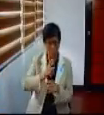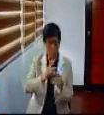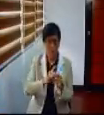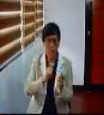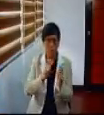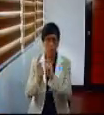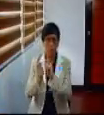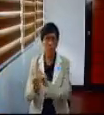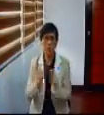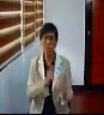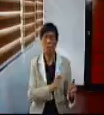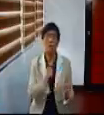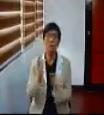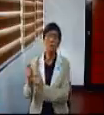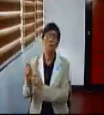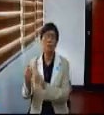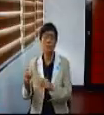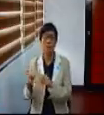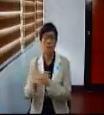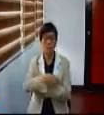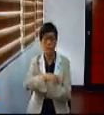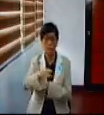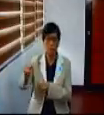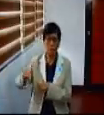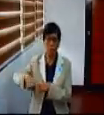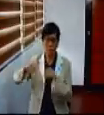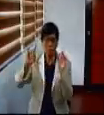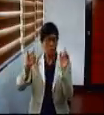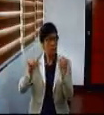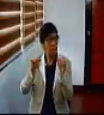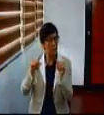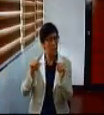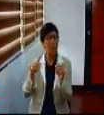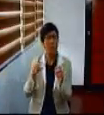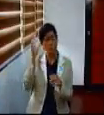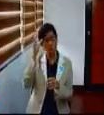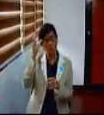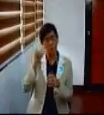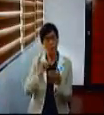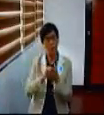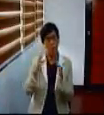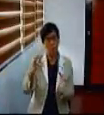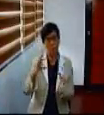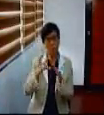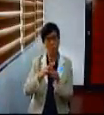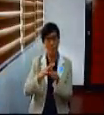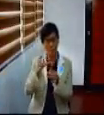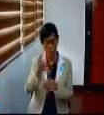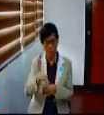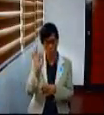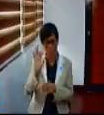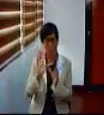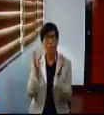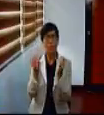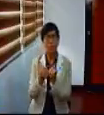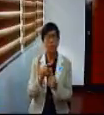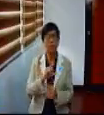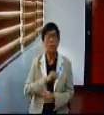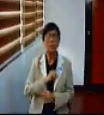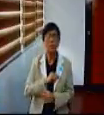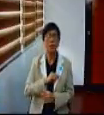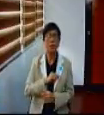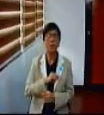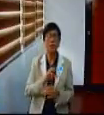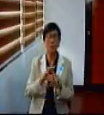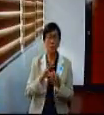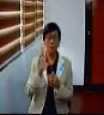issue? Considering that if you tie a company guilty, if you find a company guilty